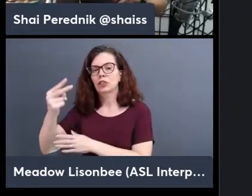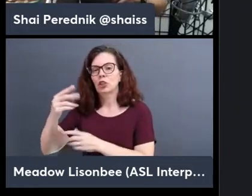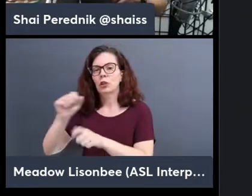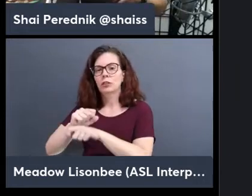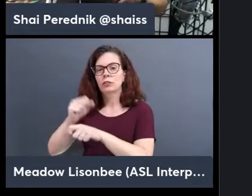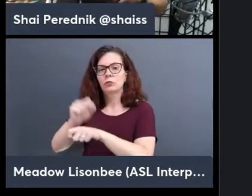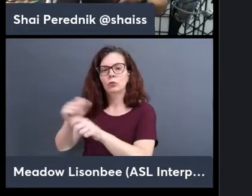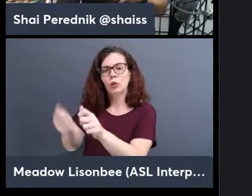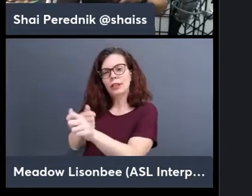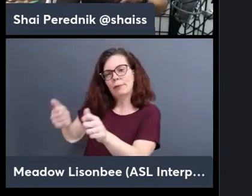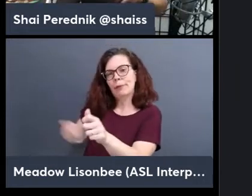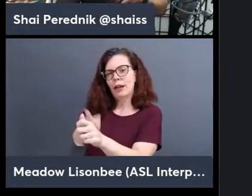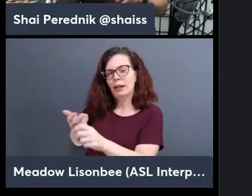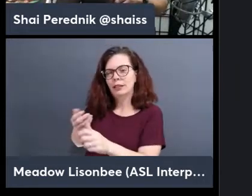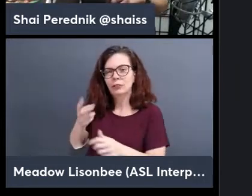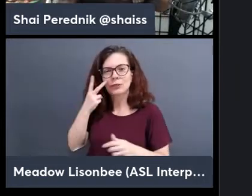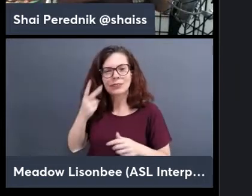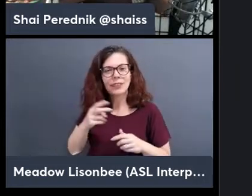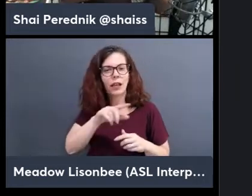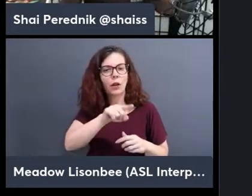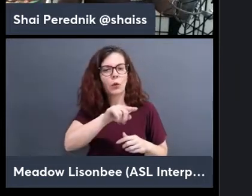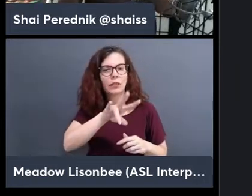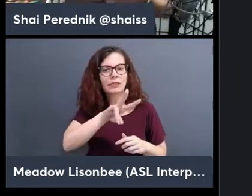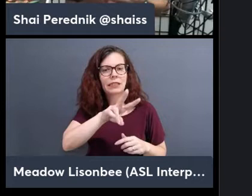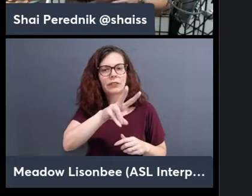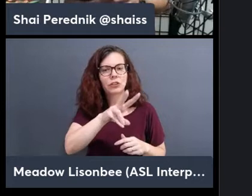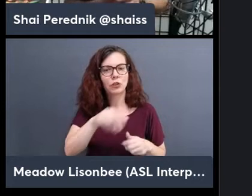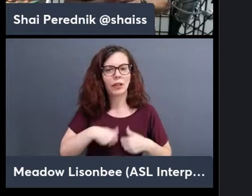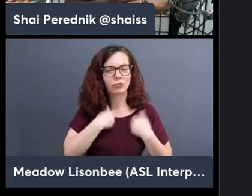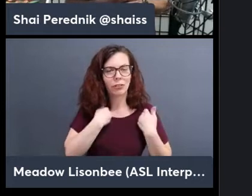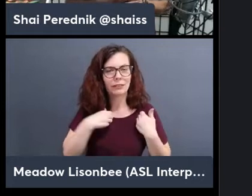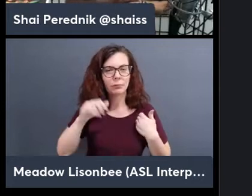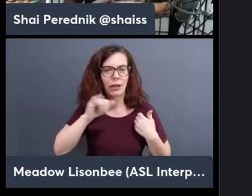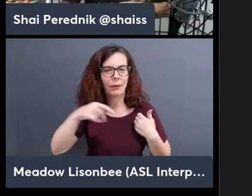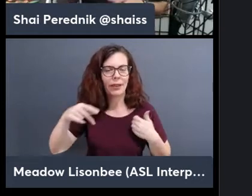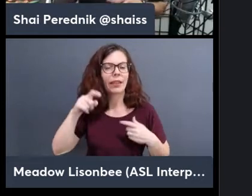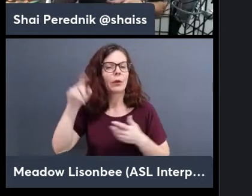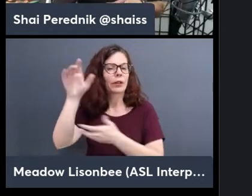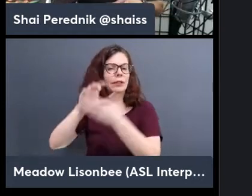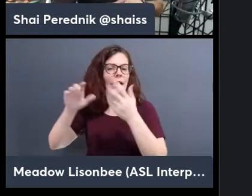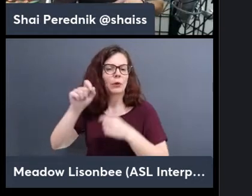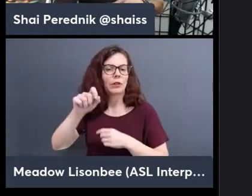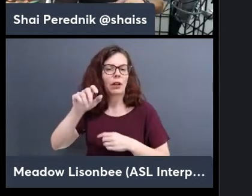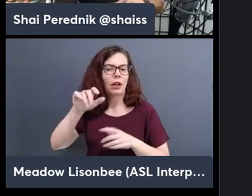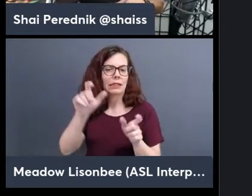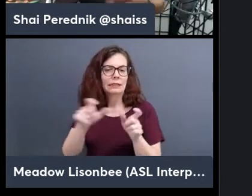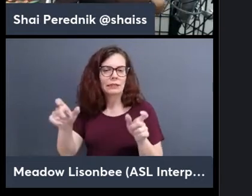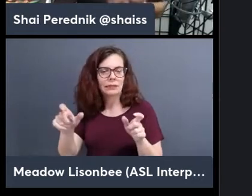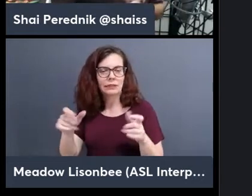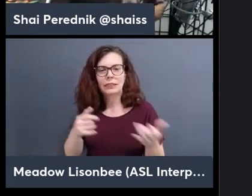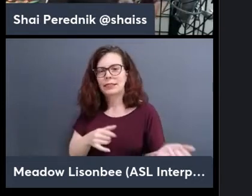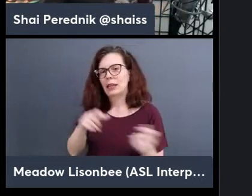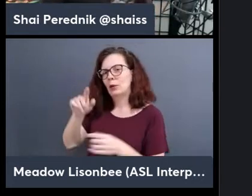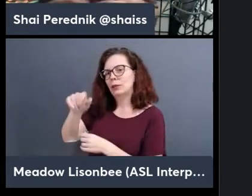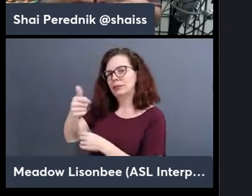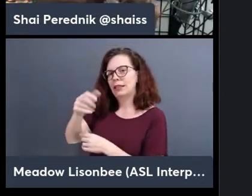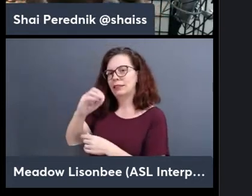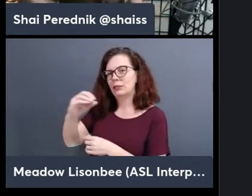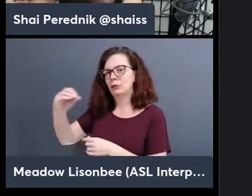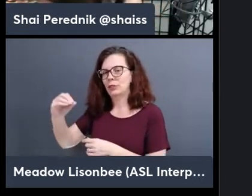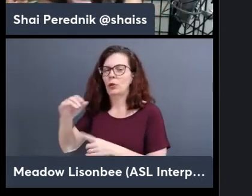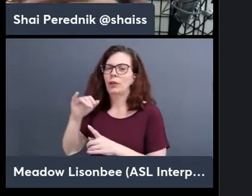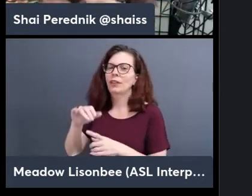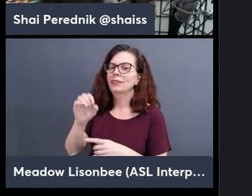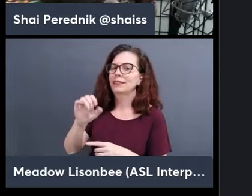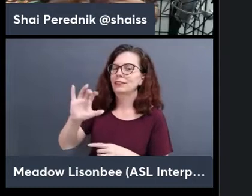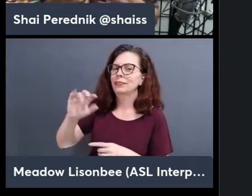see my IP before was a 172 address. That was the Cloud9 instance where I was working in. Now I'm in the 10.0.0 address, which is actually the EC2